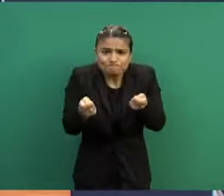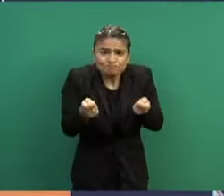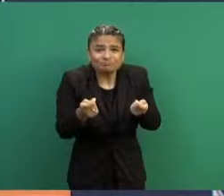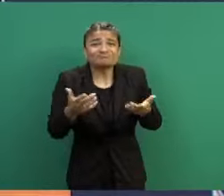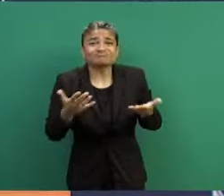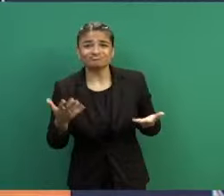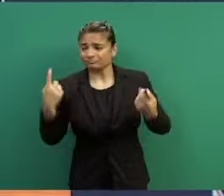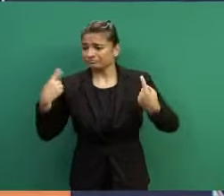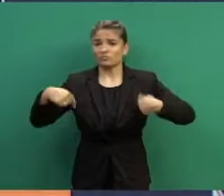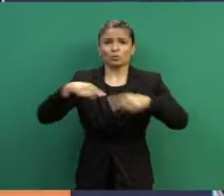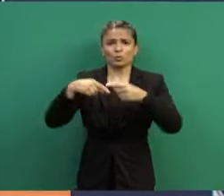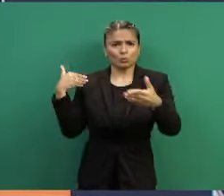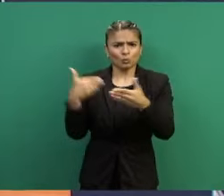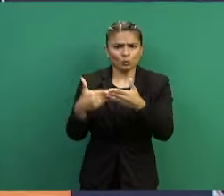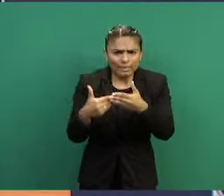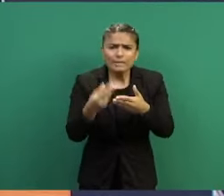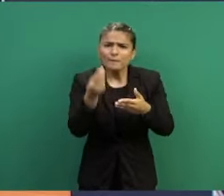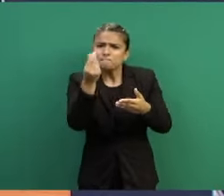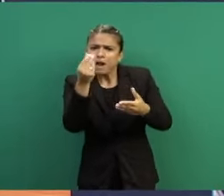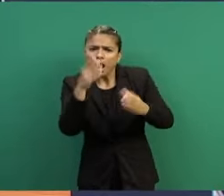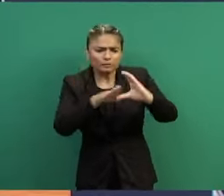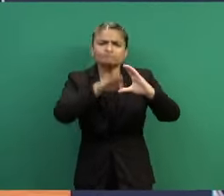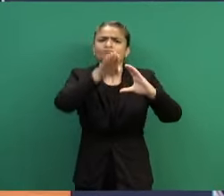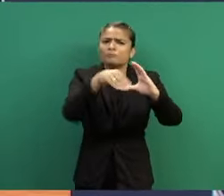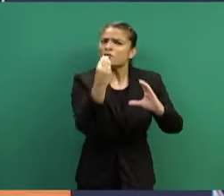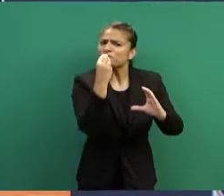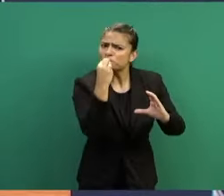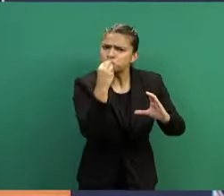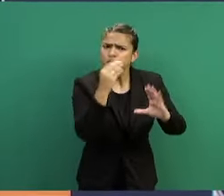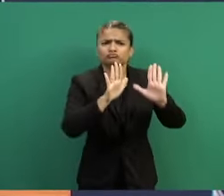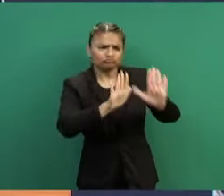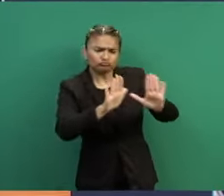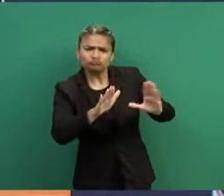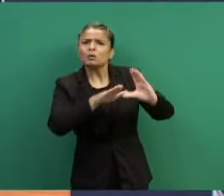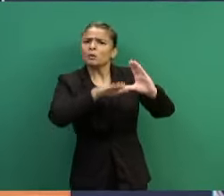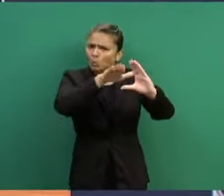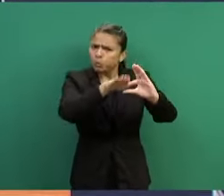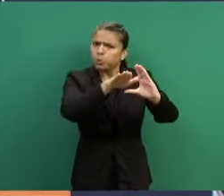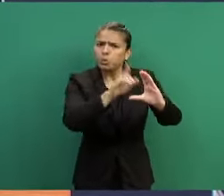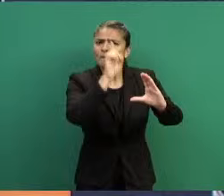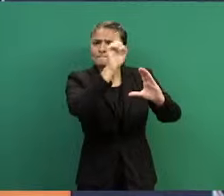price inflation remains volatile and increased in October to